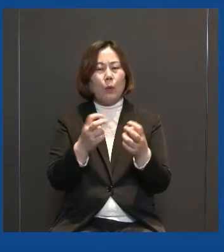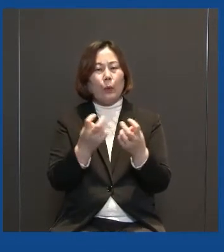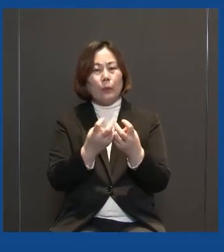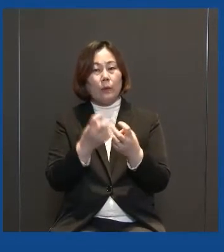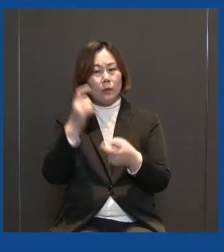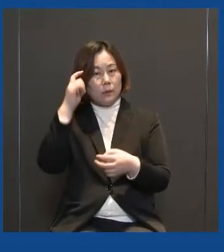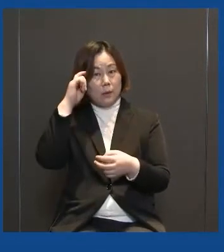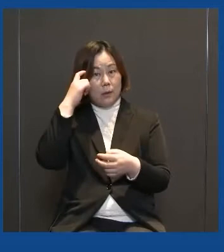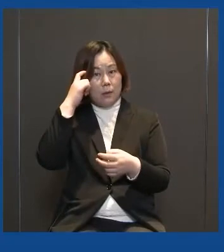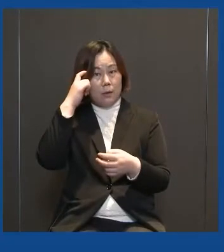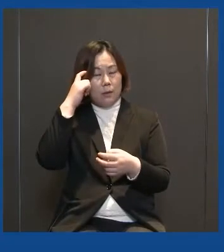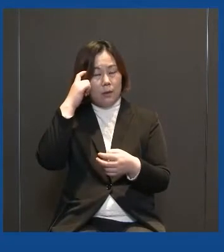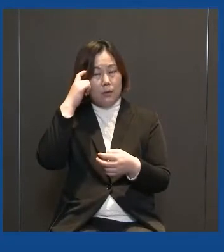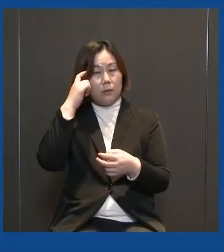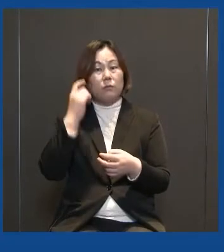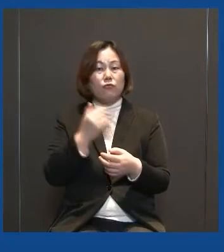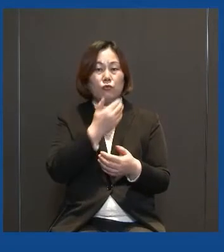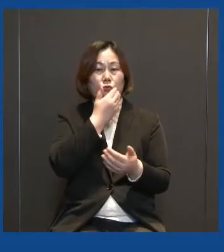seek.